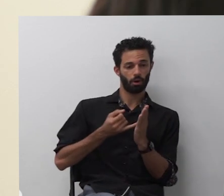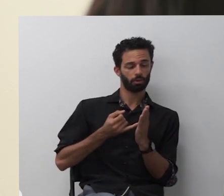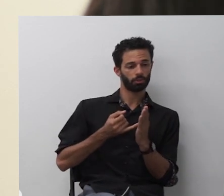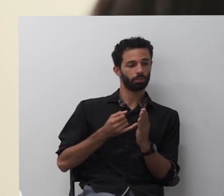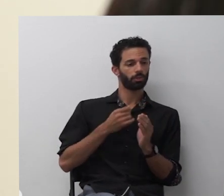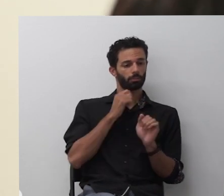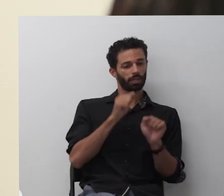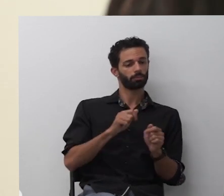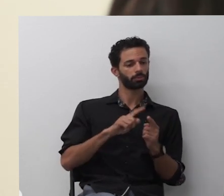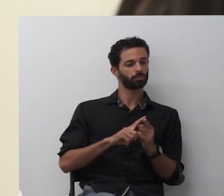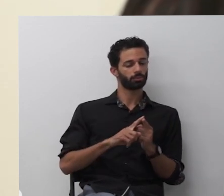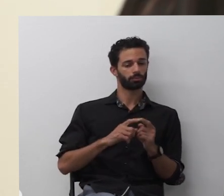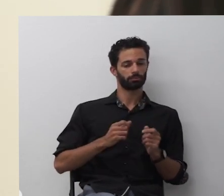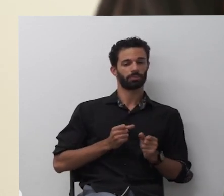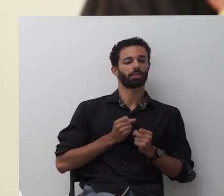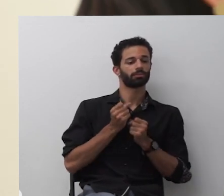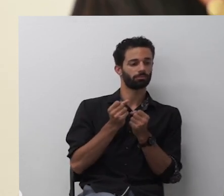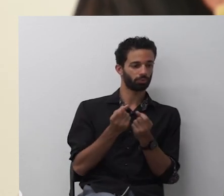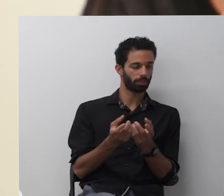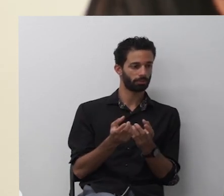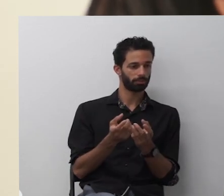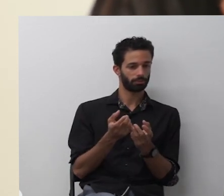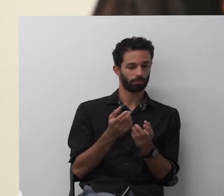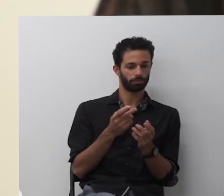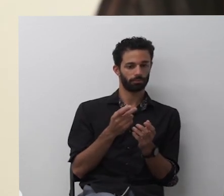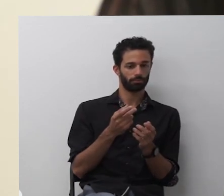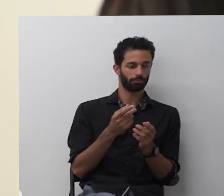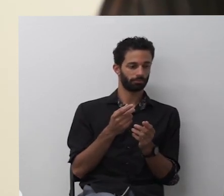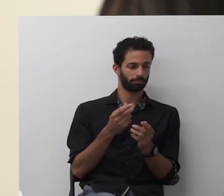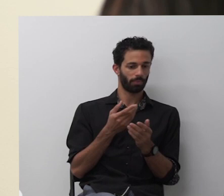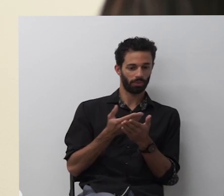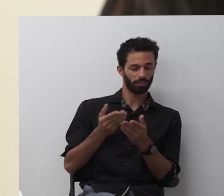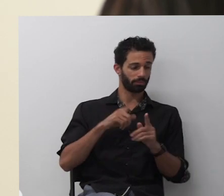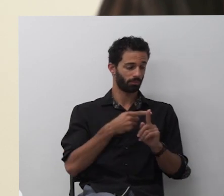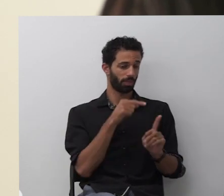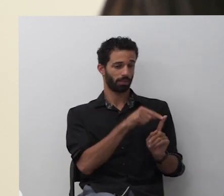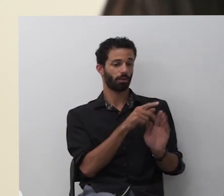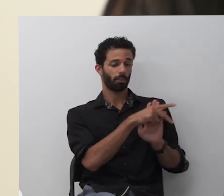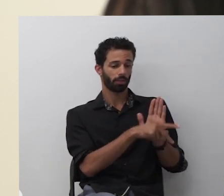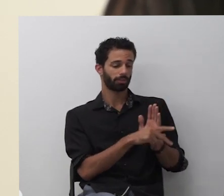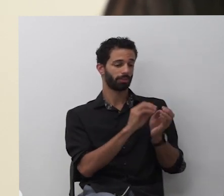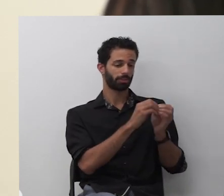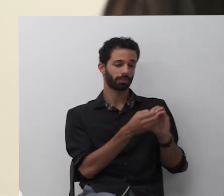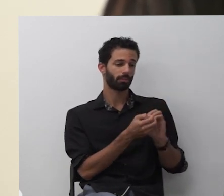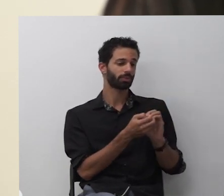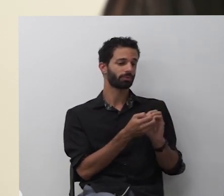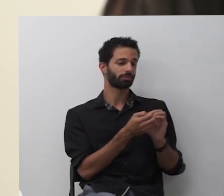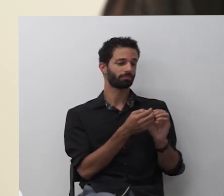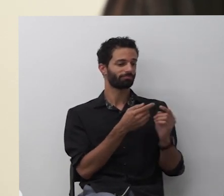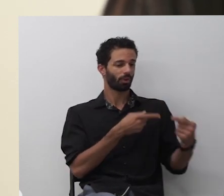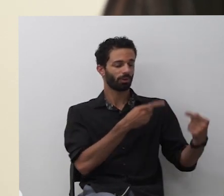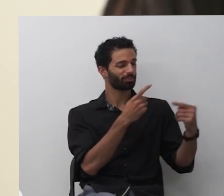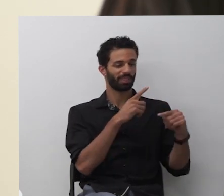get at these things that pure policy, pure numbers, and pure arguments can't get at. And so we actually had a